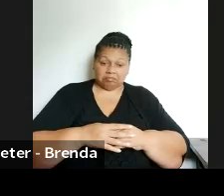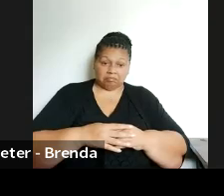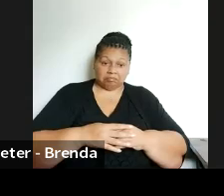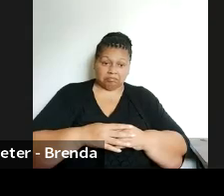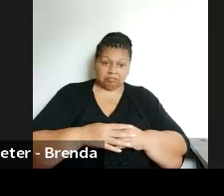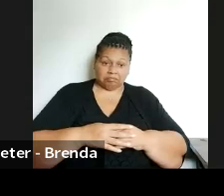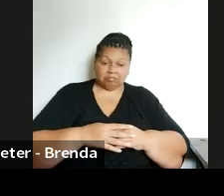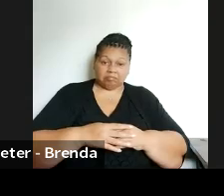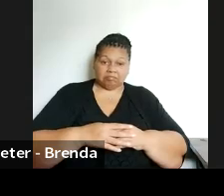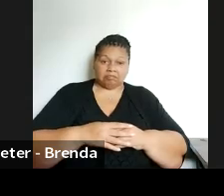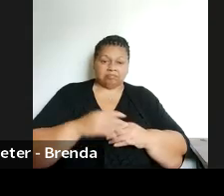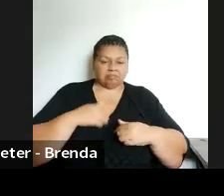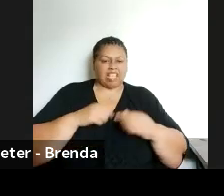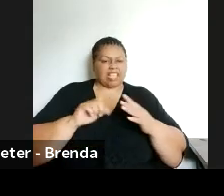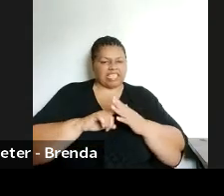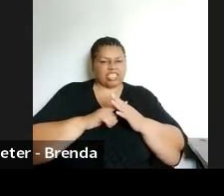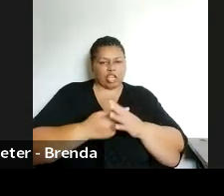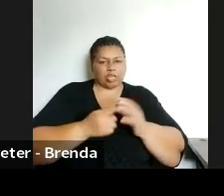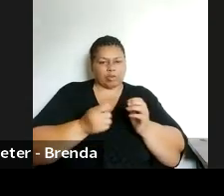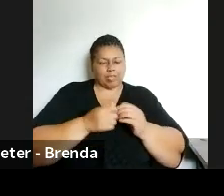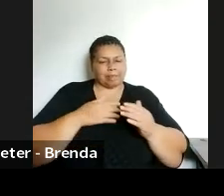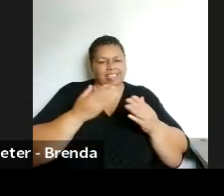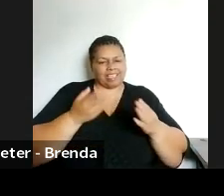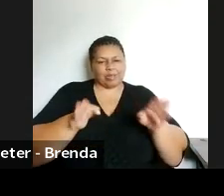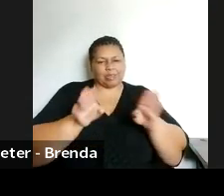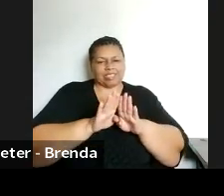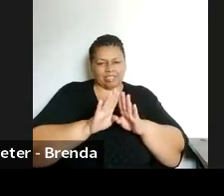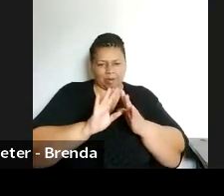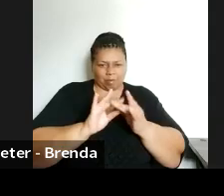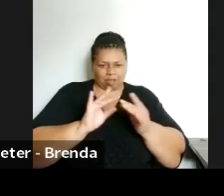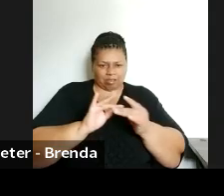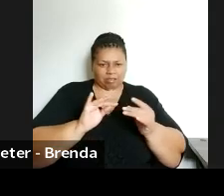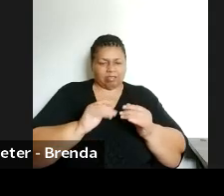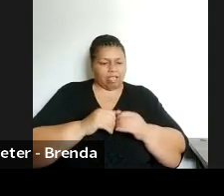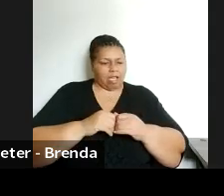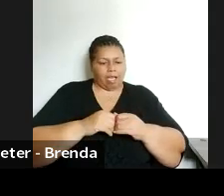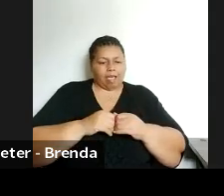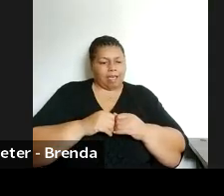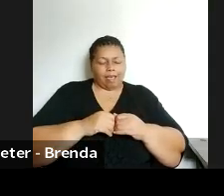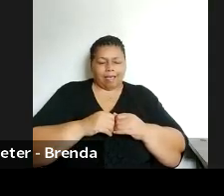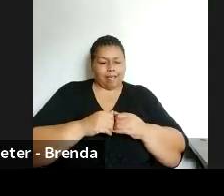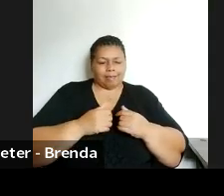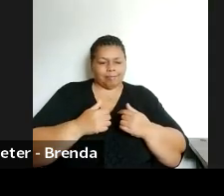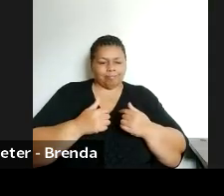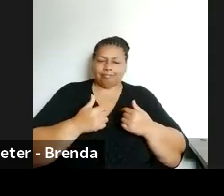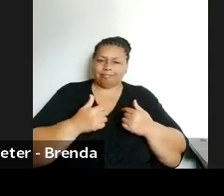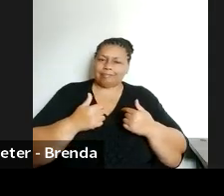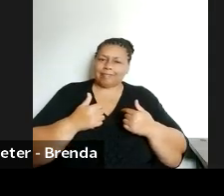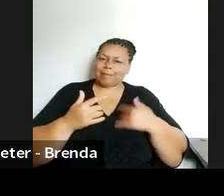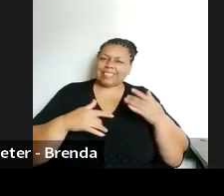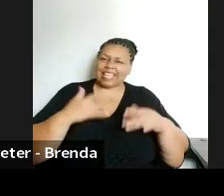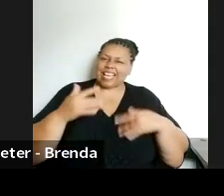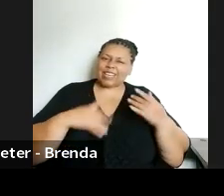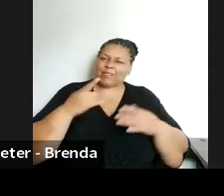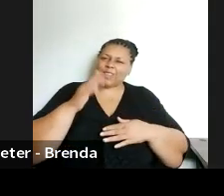And I can start with my closing remarks, and but I'm just so I'm so excited for the future